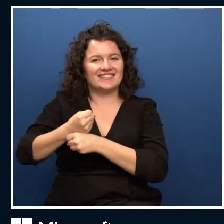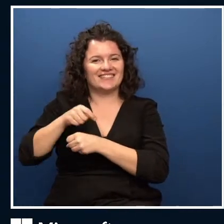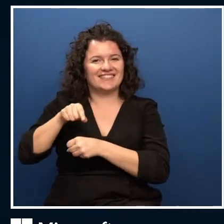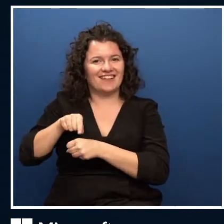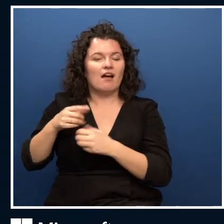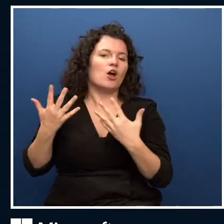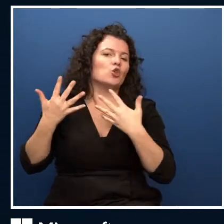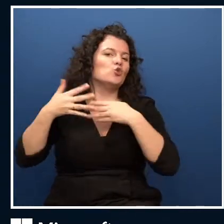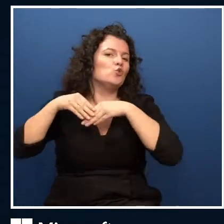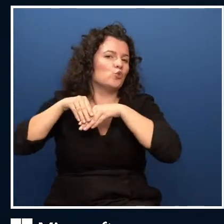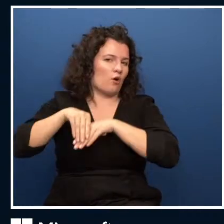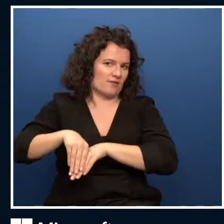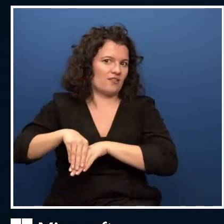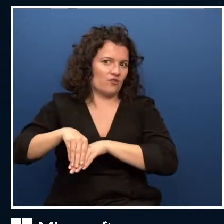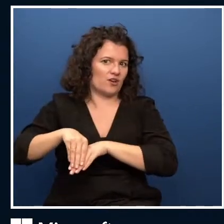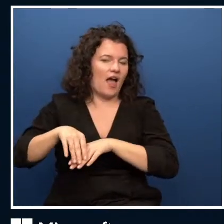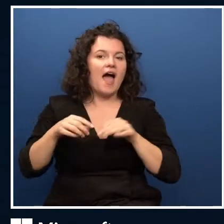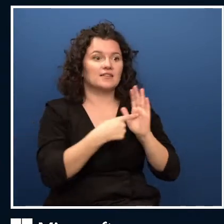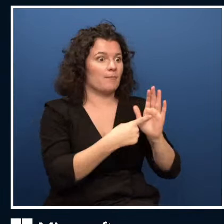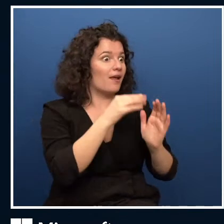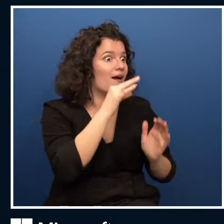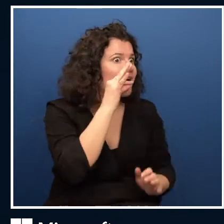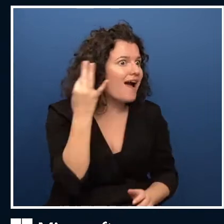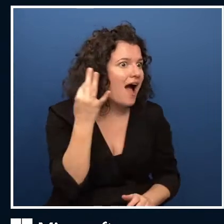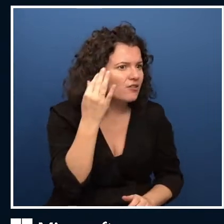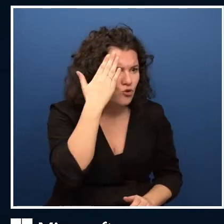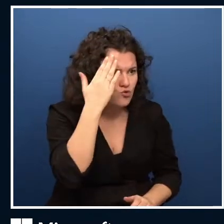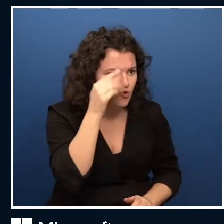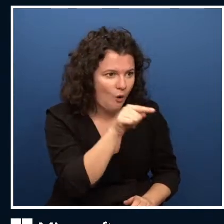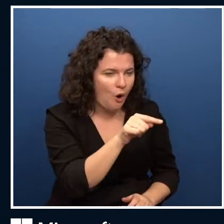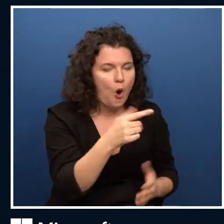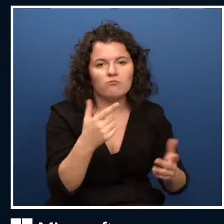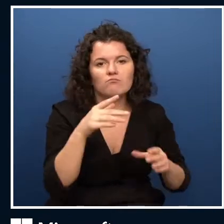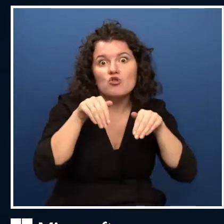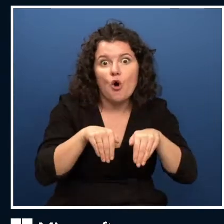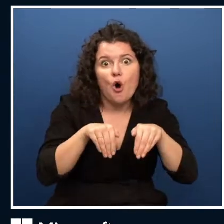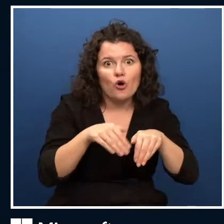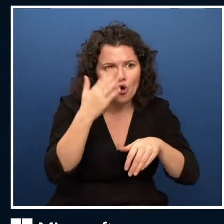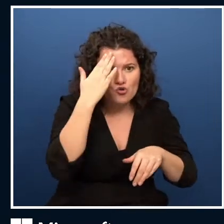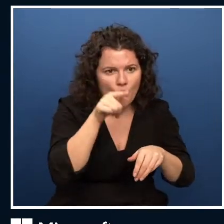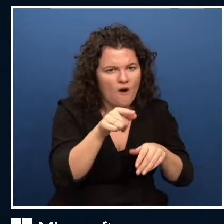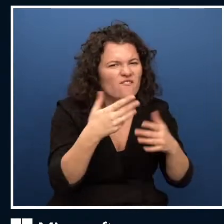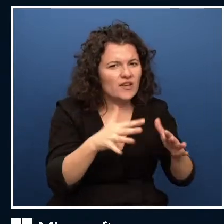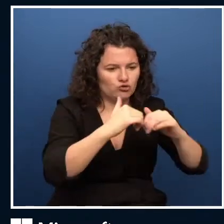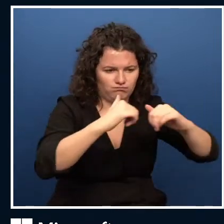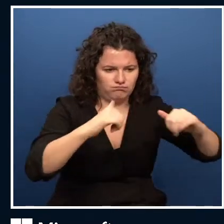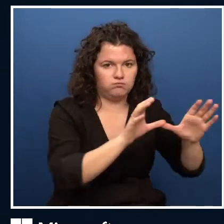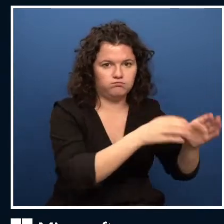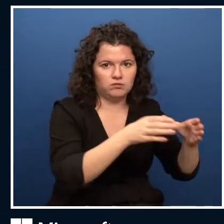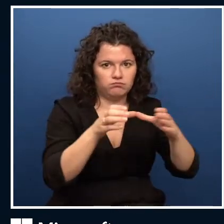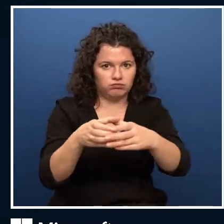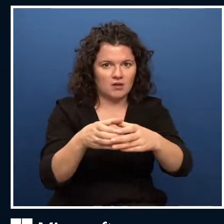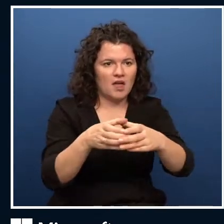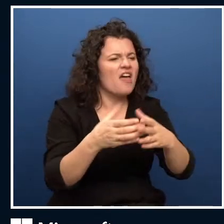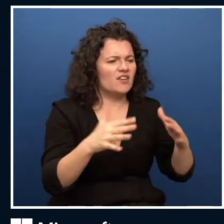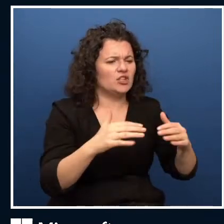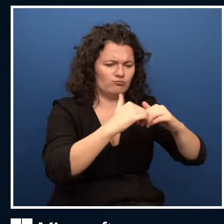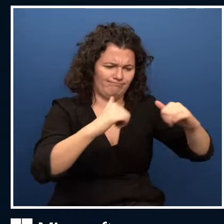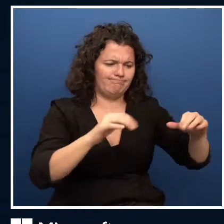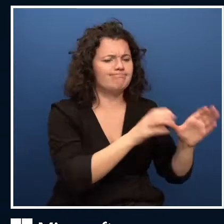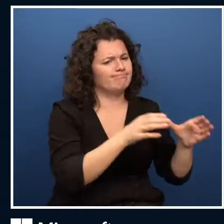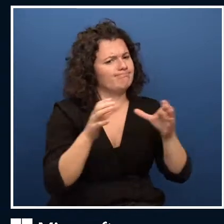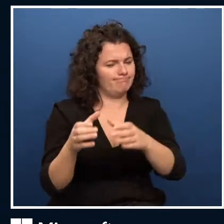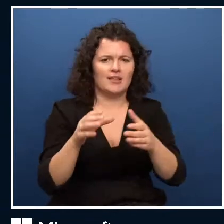learned to recognize a cat or a dog. We can use the power of that knowledge and apply